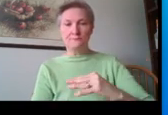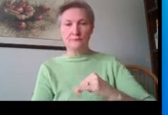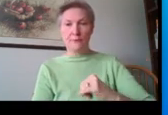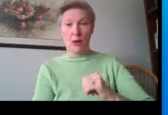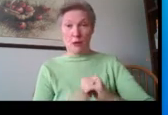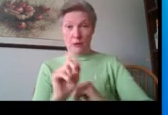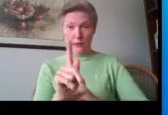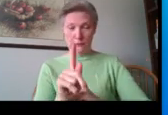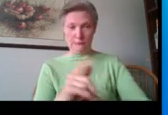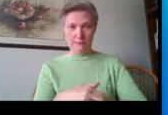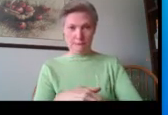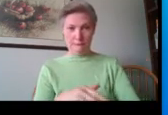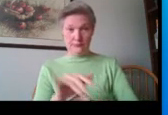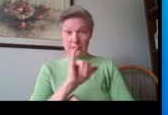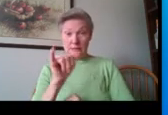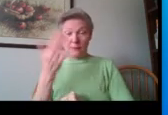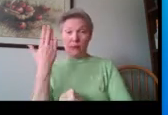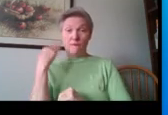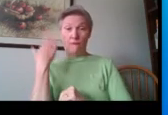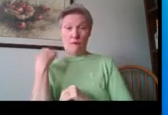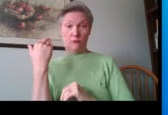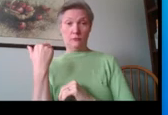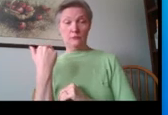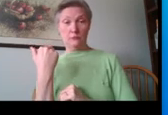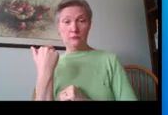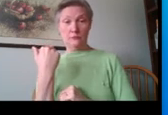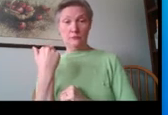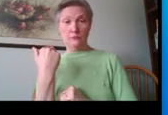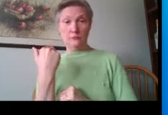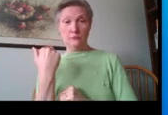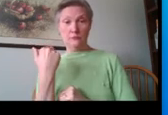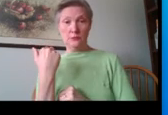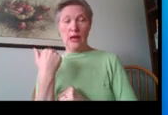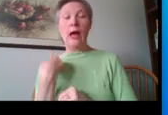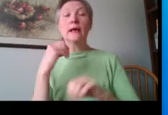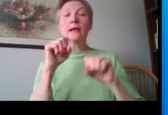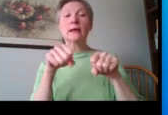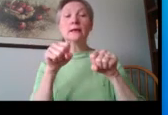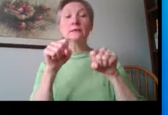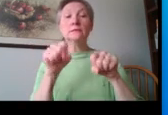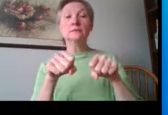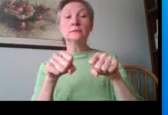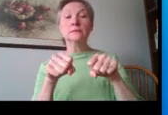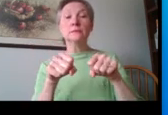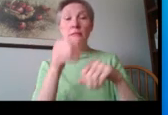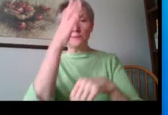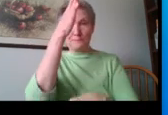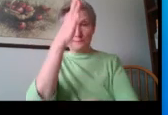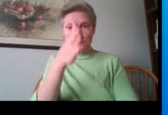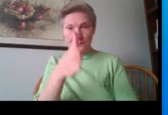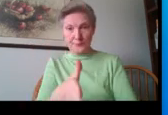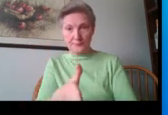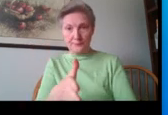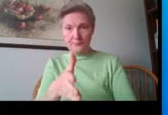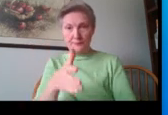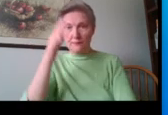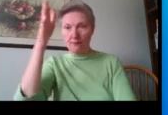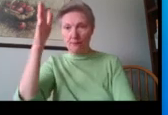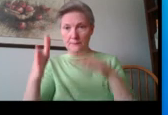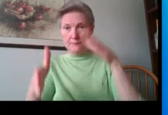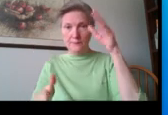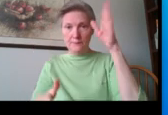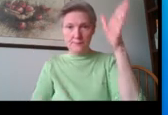Okay, and just like we did up here, I can cut it this way,